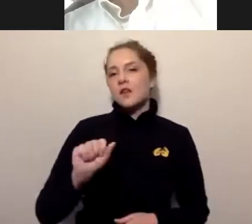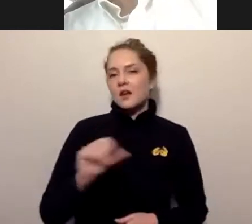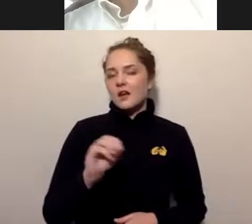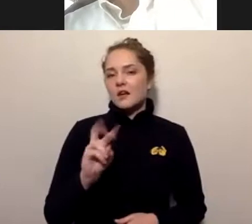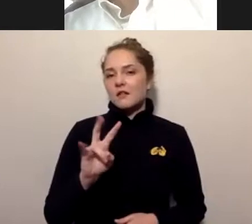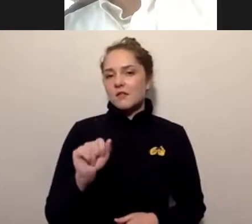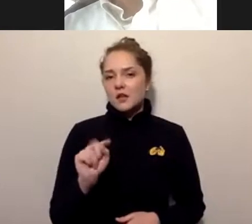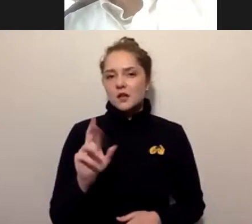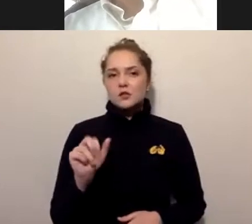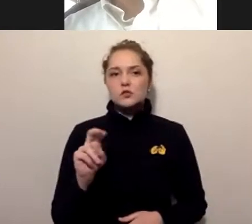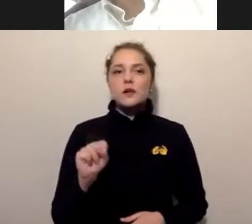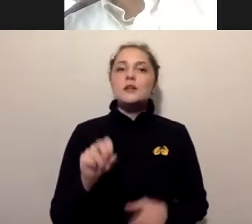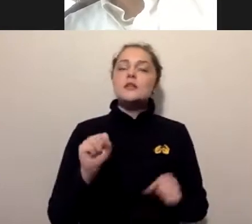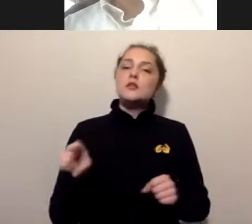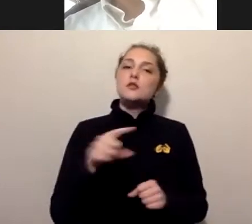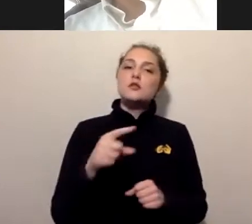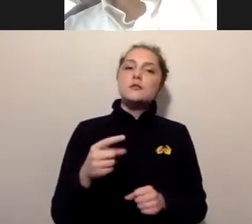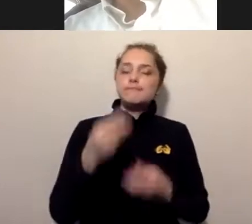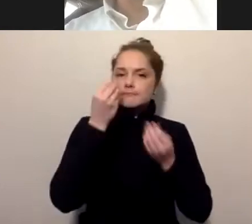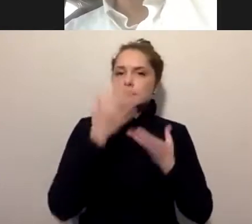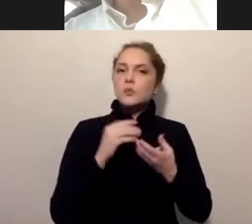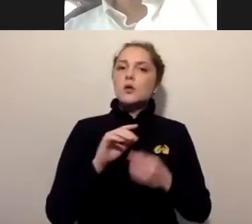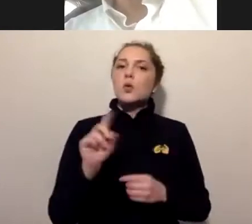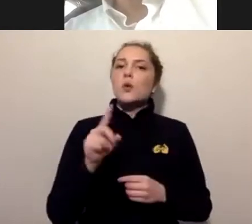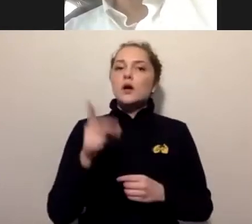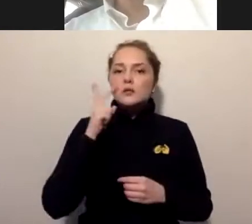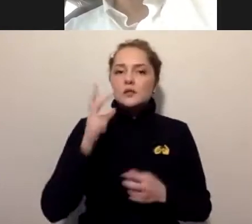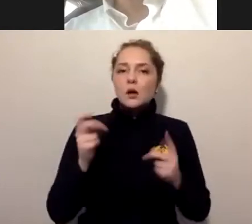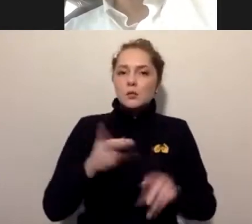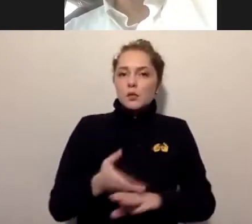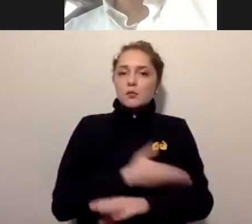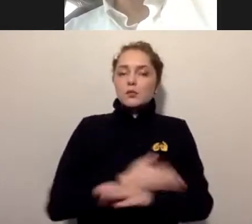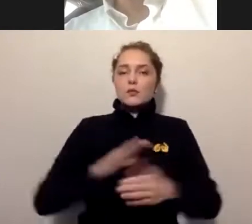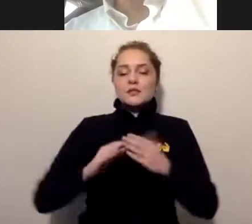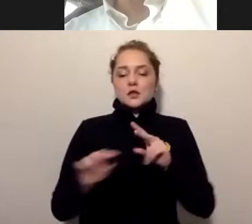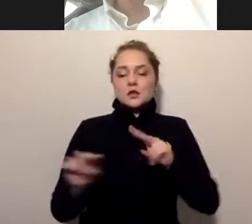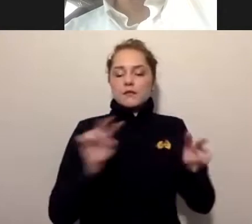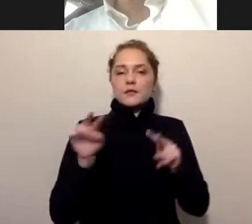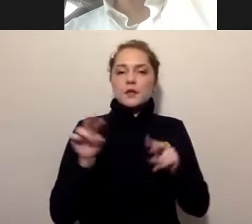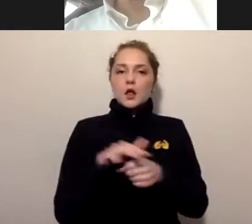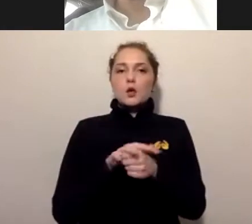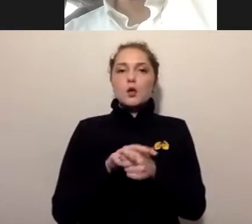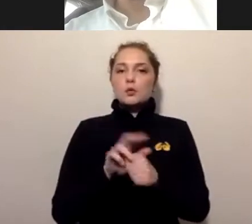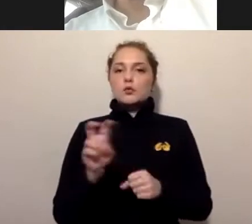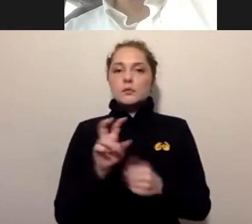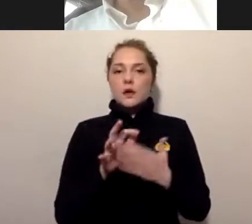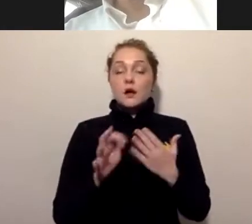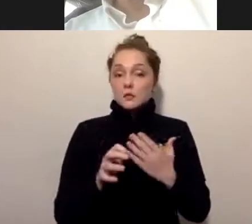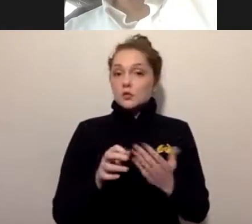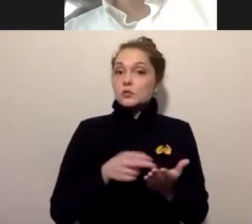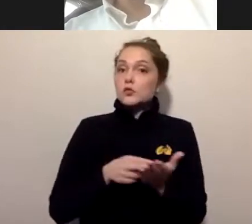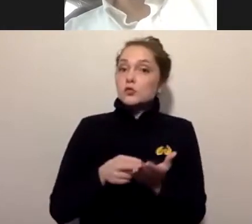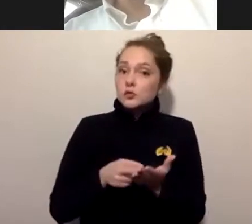us about where you see opportunities to improve city oversight of local transportation options to ensure the